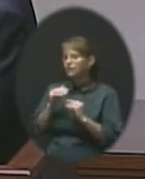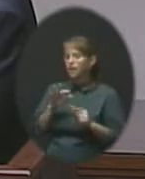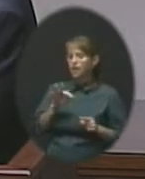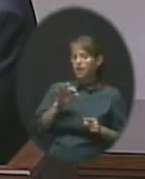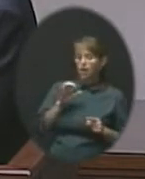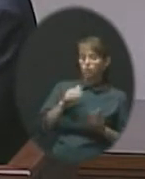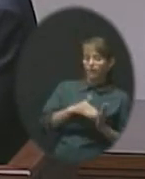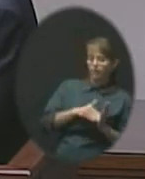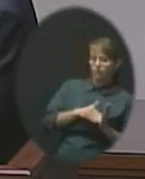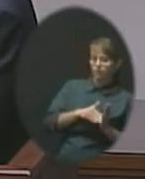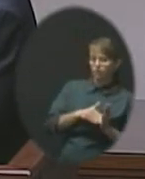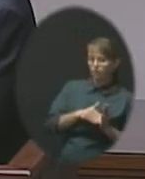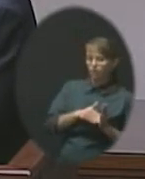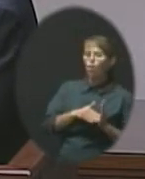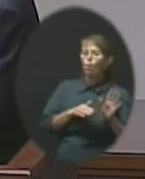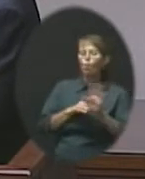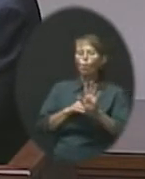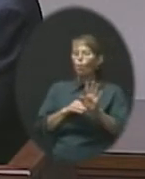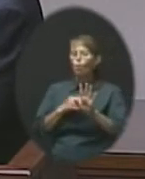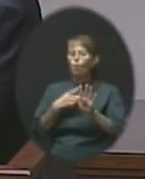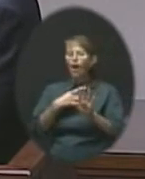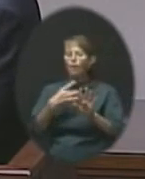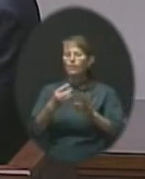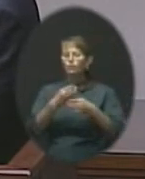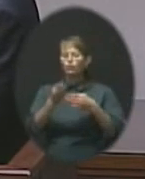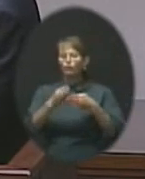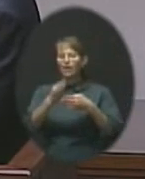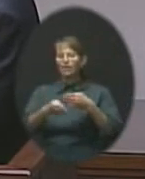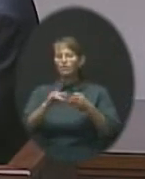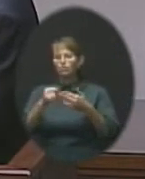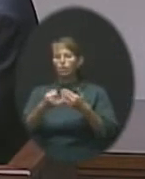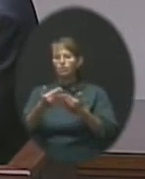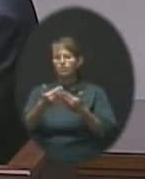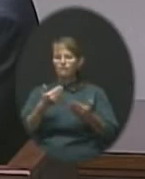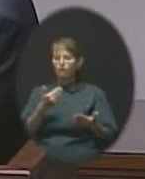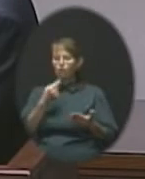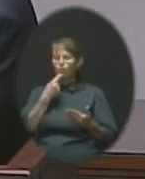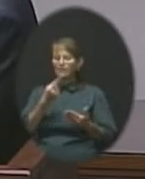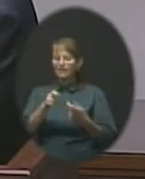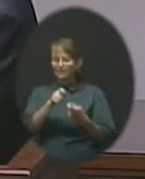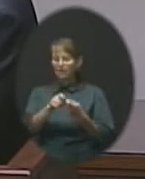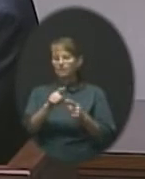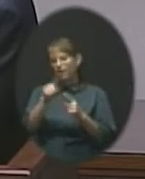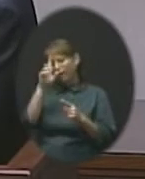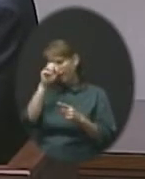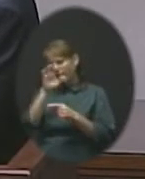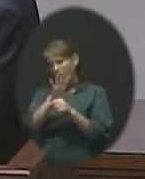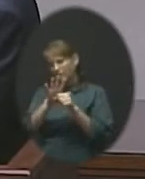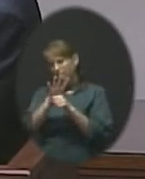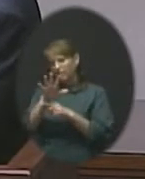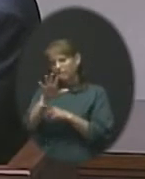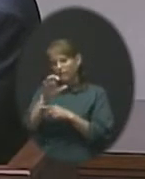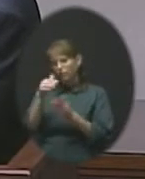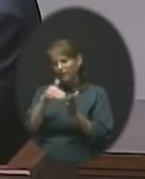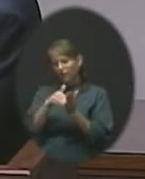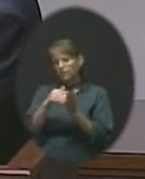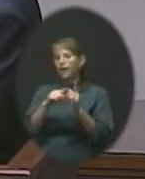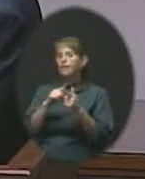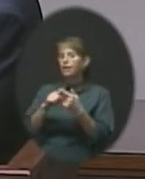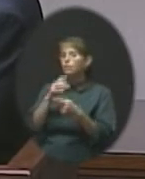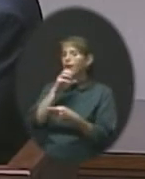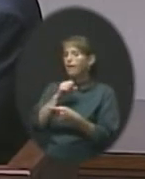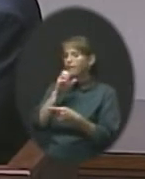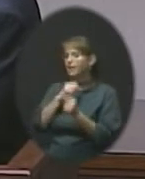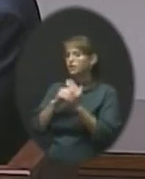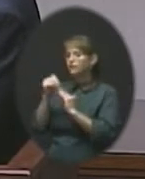Thomason to finish off his projects before I say exactly, but I estimated about $500,000. 500, okay. Then we have aging facility